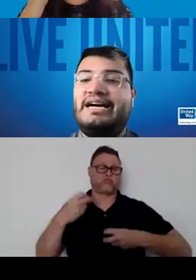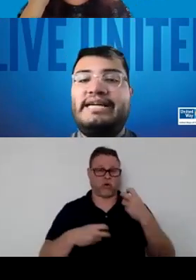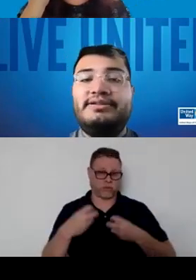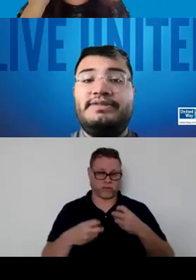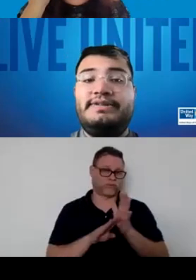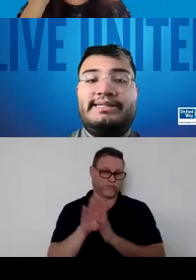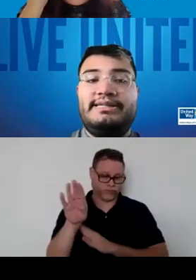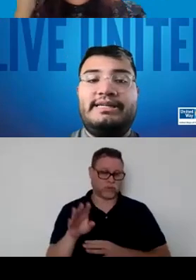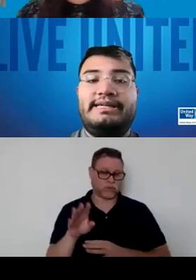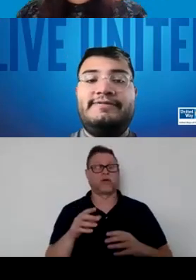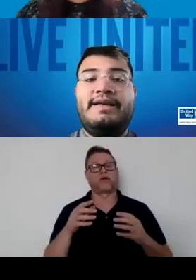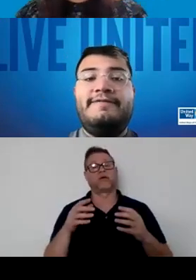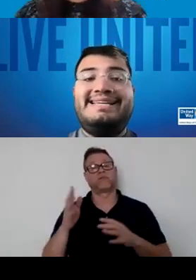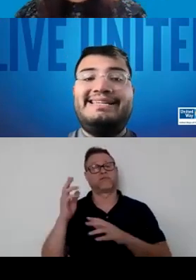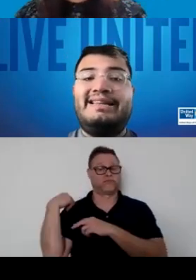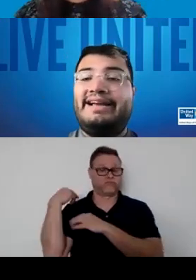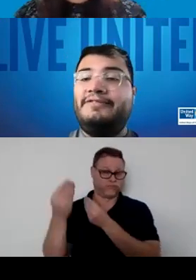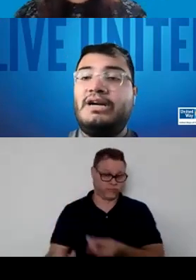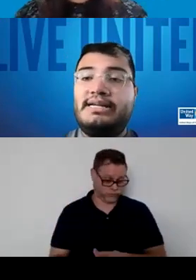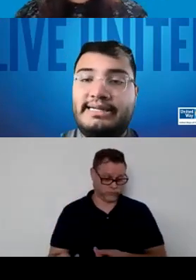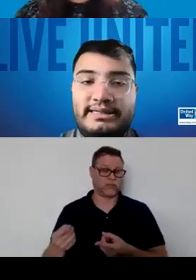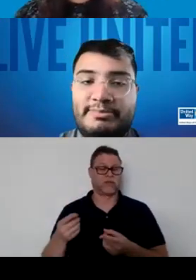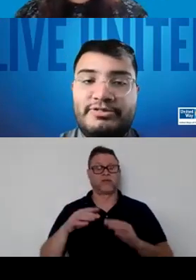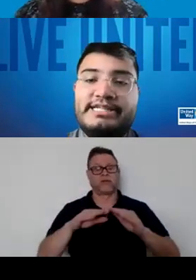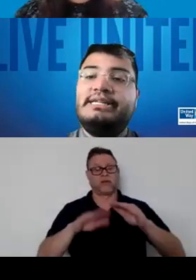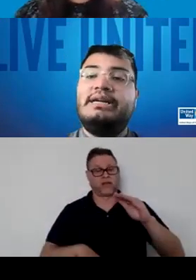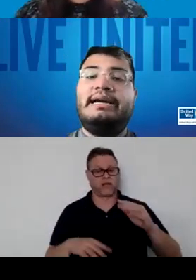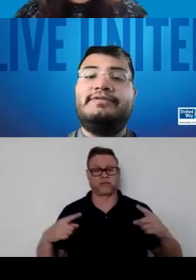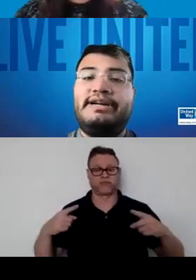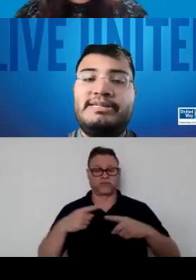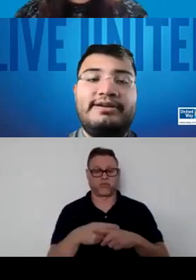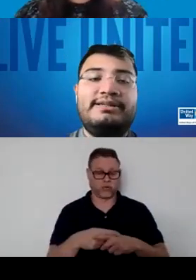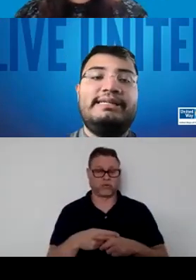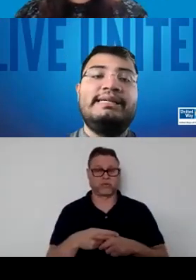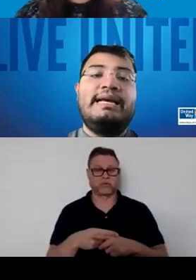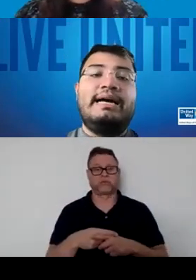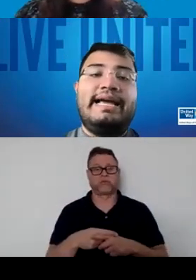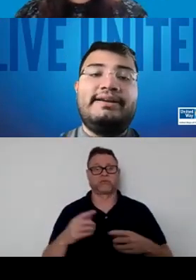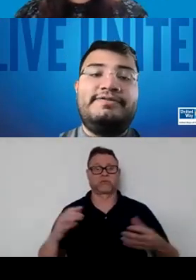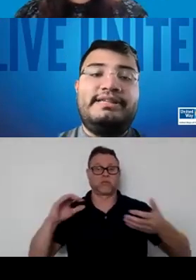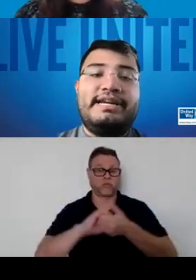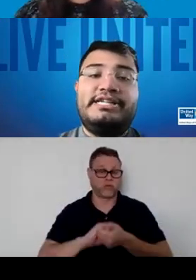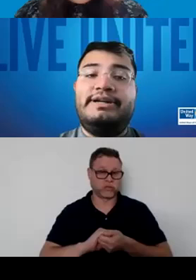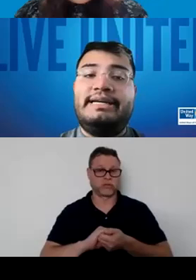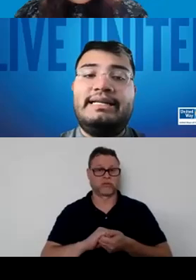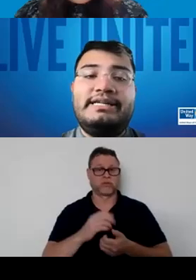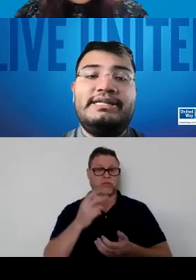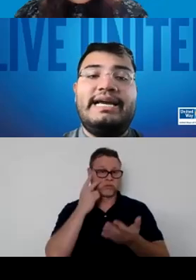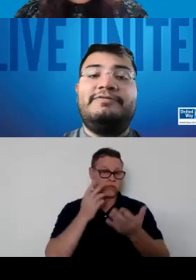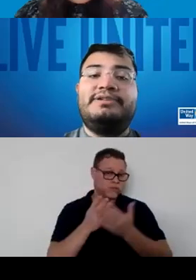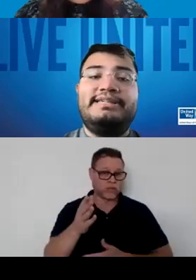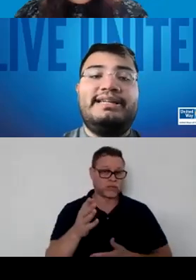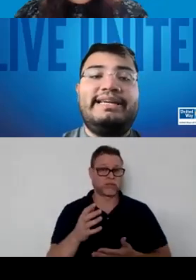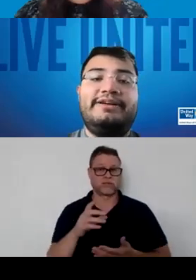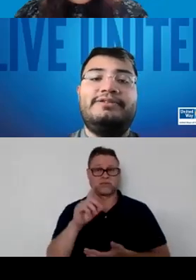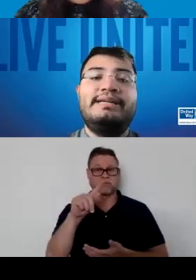historically, our child serving systems have faced a lack of cross-sector collaboration, a lack of transparency, a lack of data sharing and collection, and